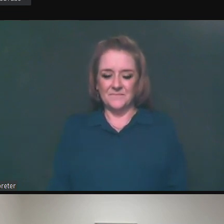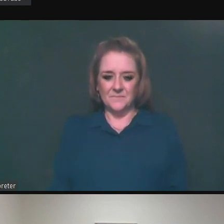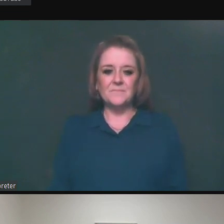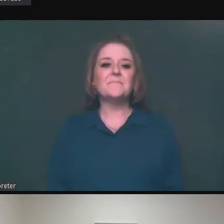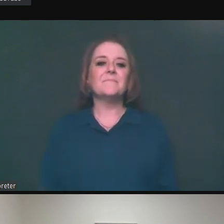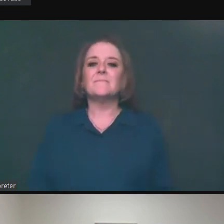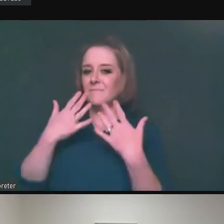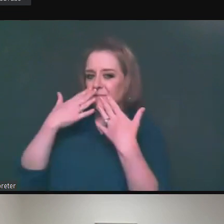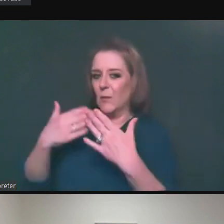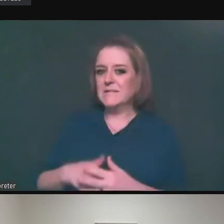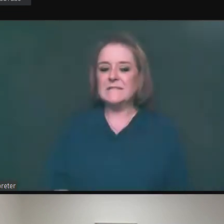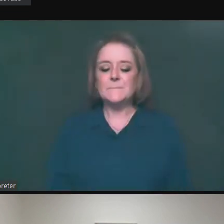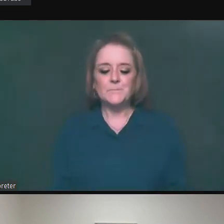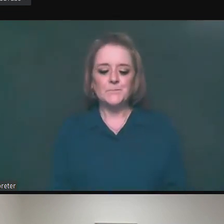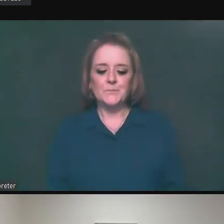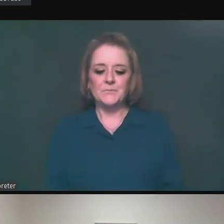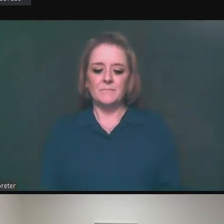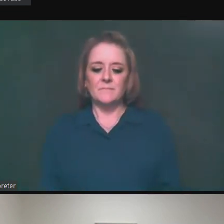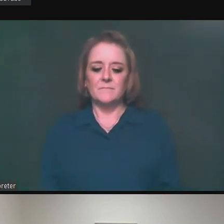Exacto, gracias.